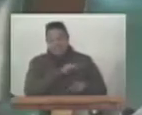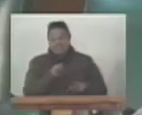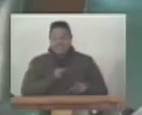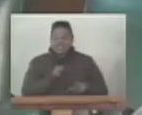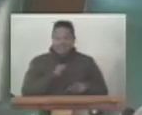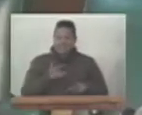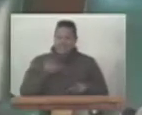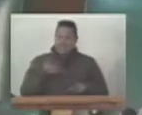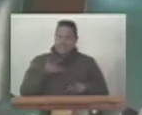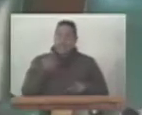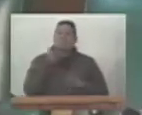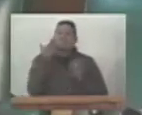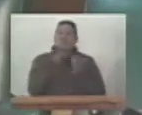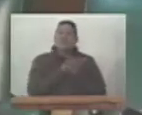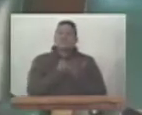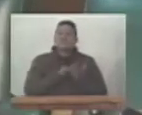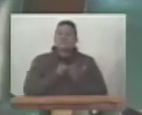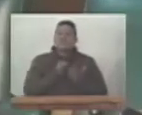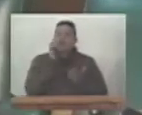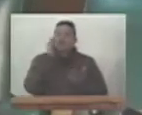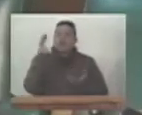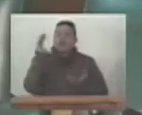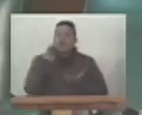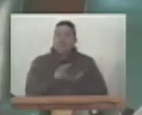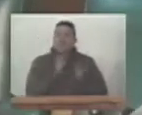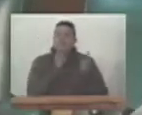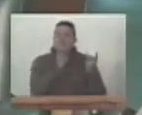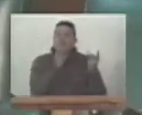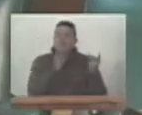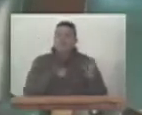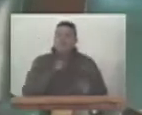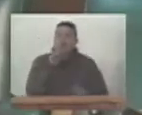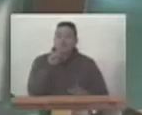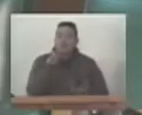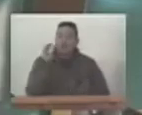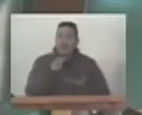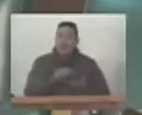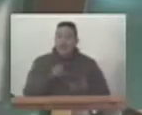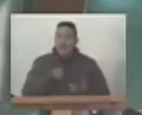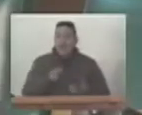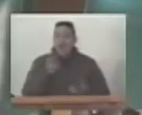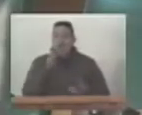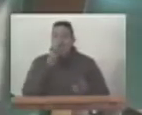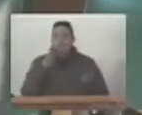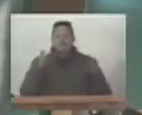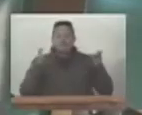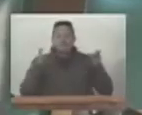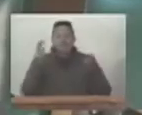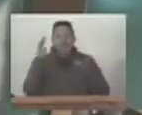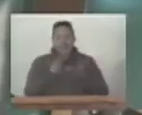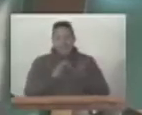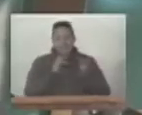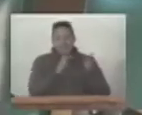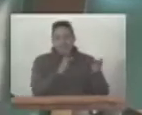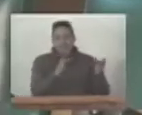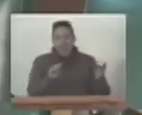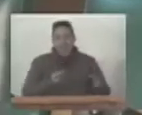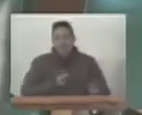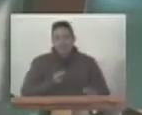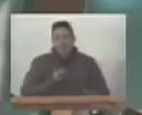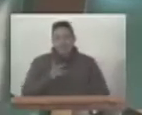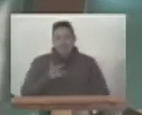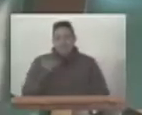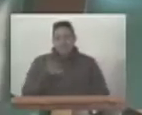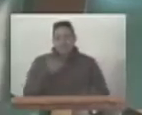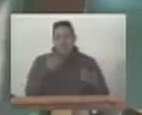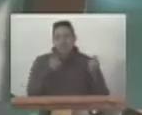feel, and the fact that I am going to less funerals, and I have to preside over less funerals, I feel that I want